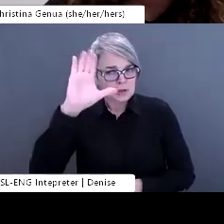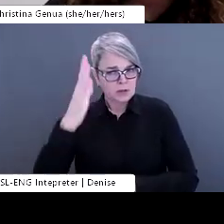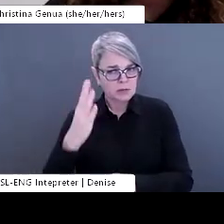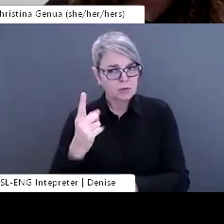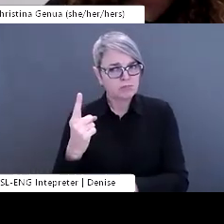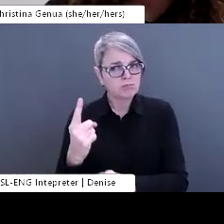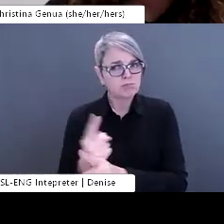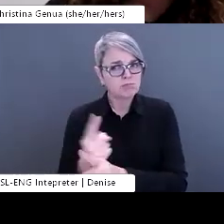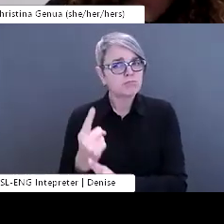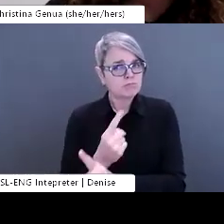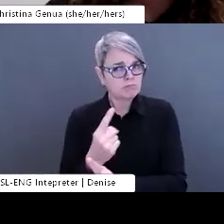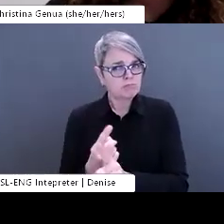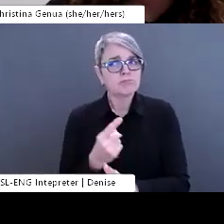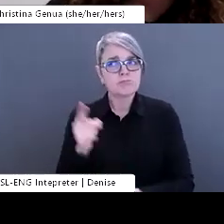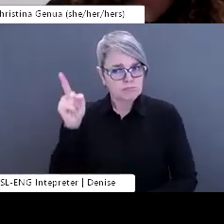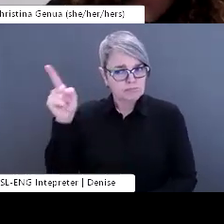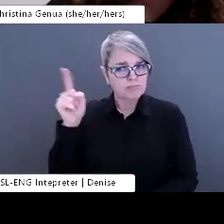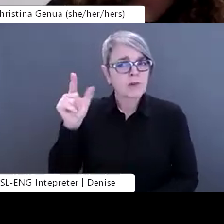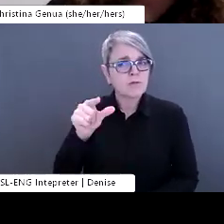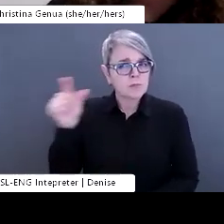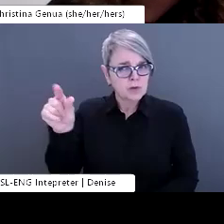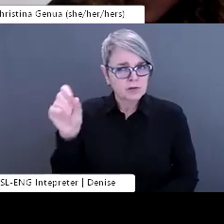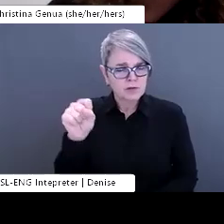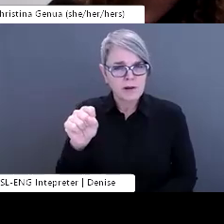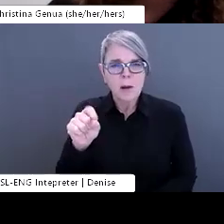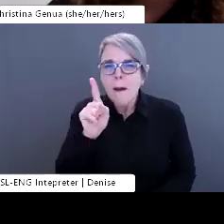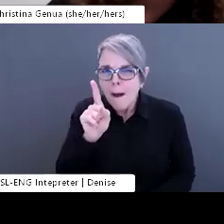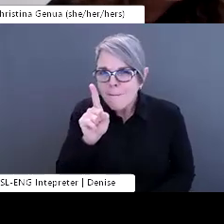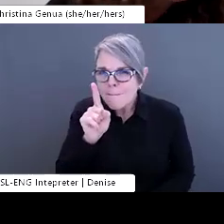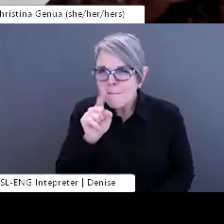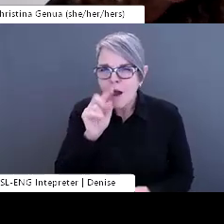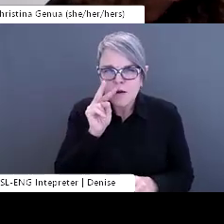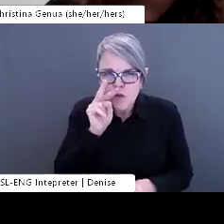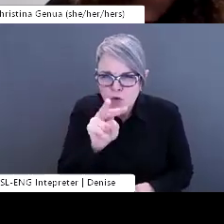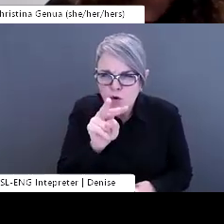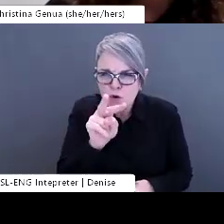However, we've got some spelling errors already that I can identify here.